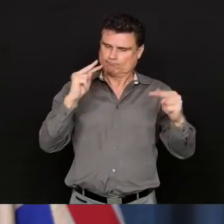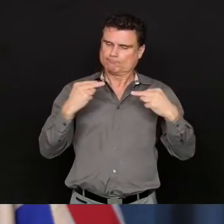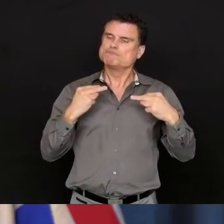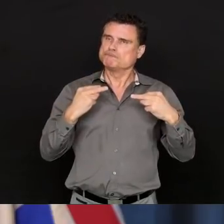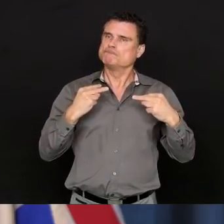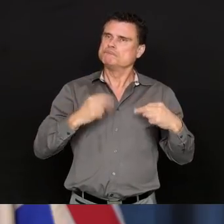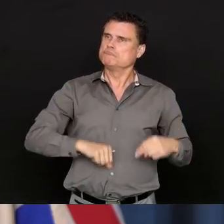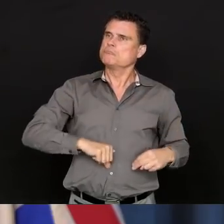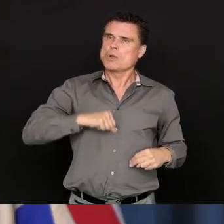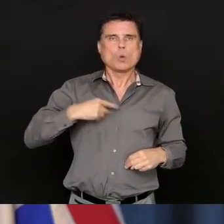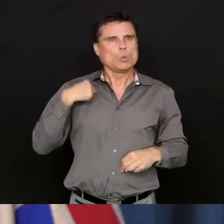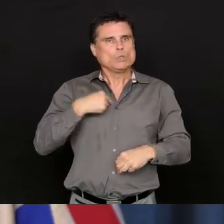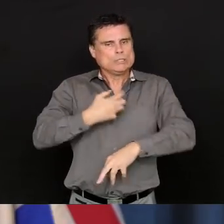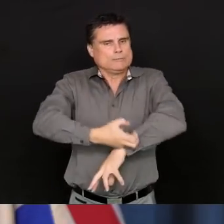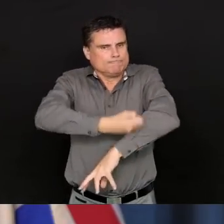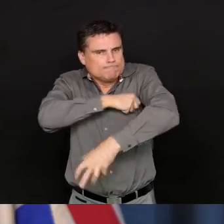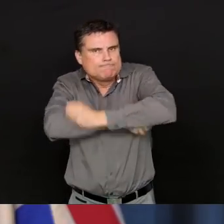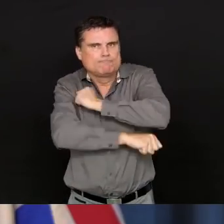BC.